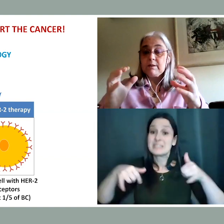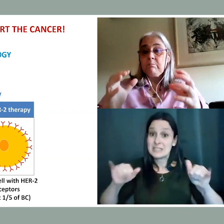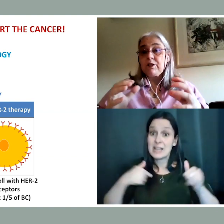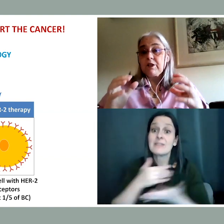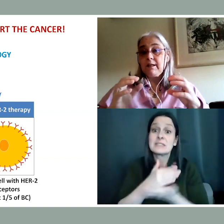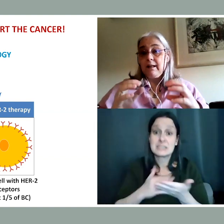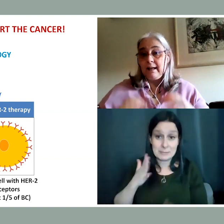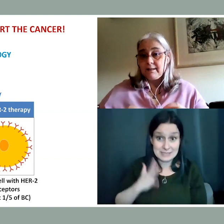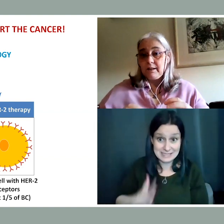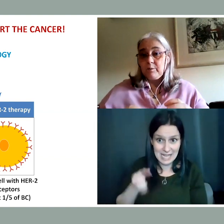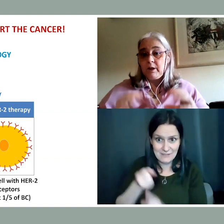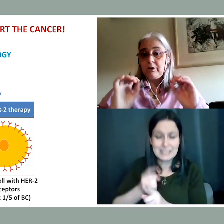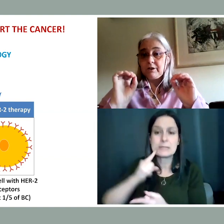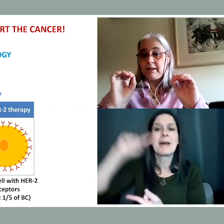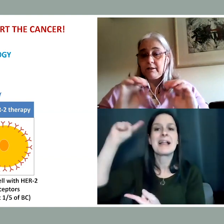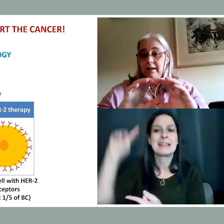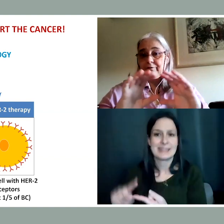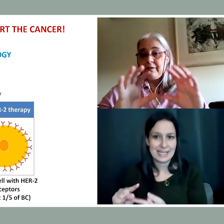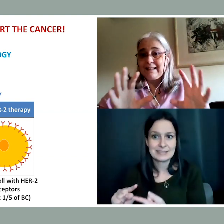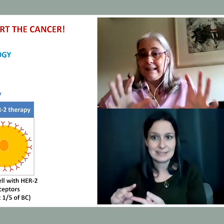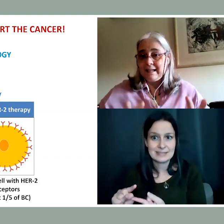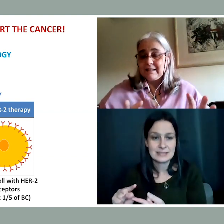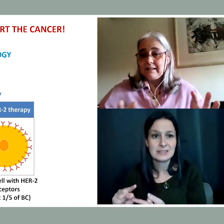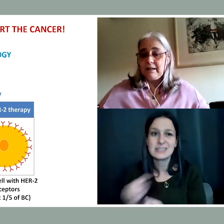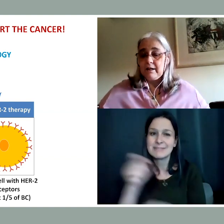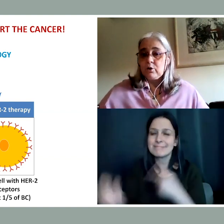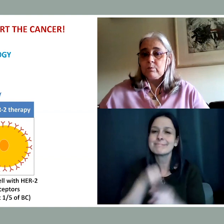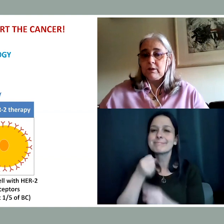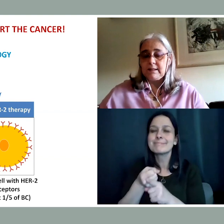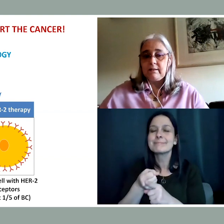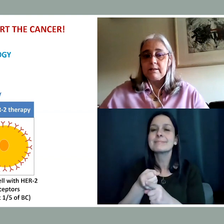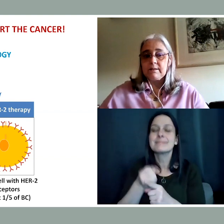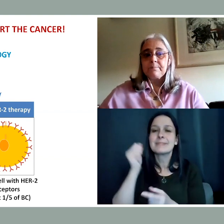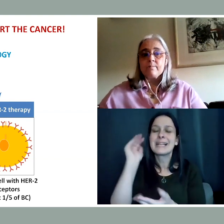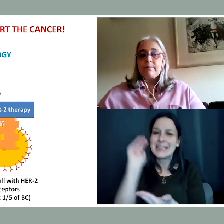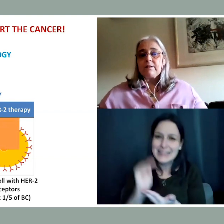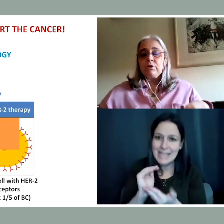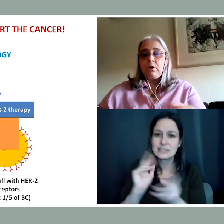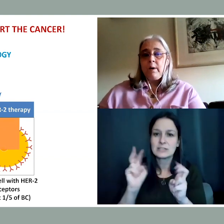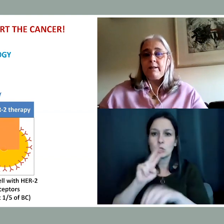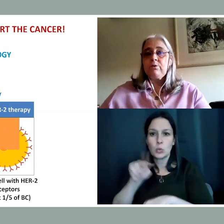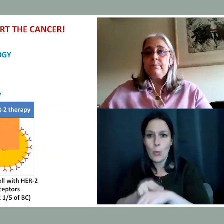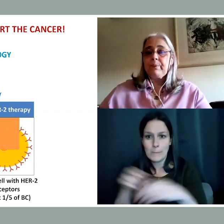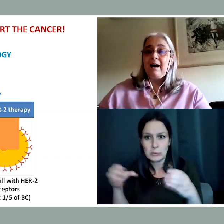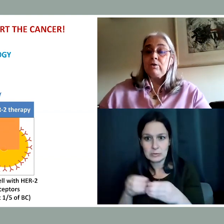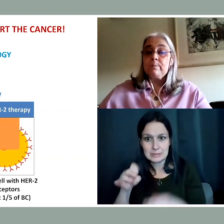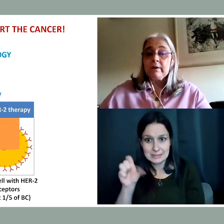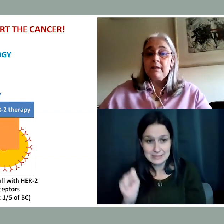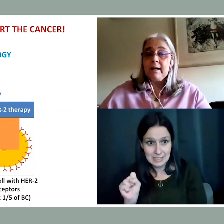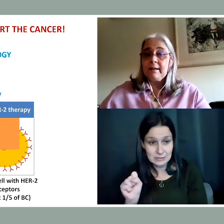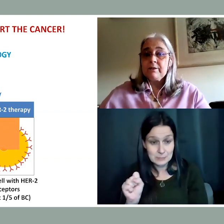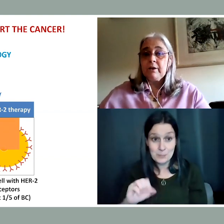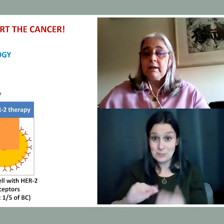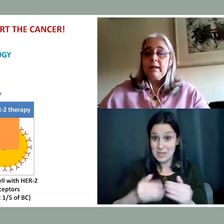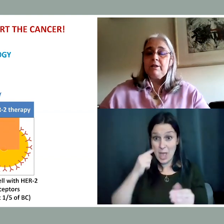effects, but much less because they affect less normal cells. So the way to